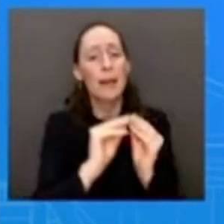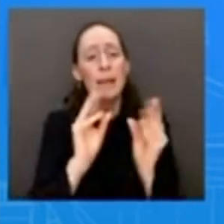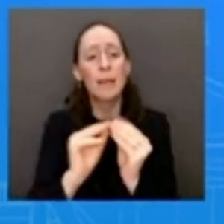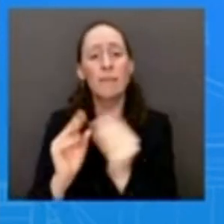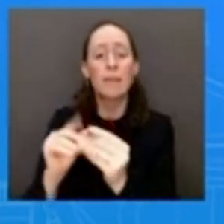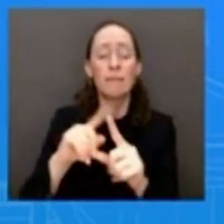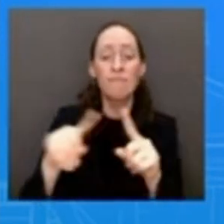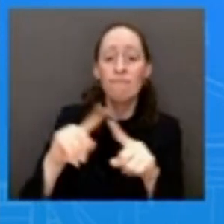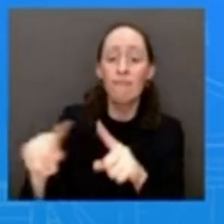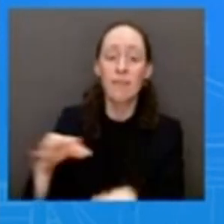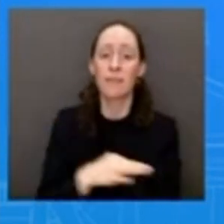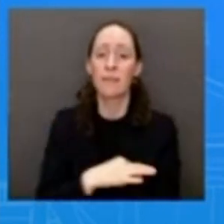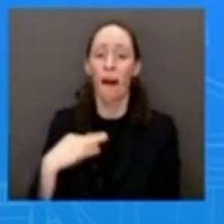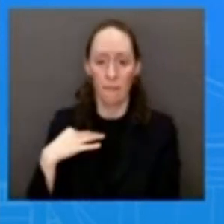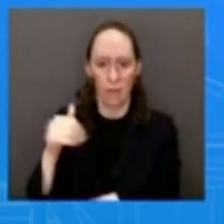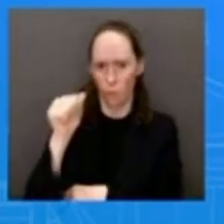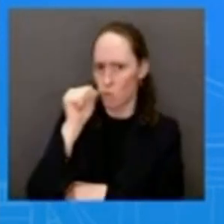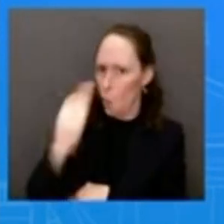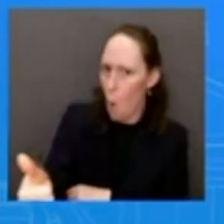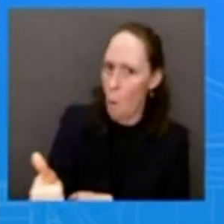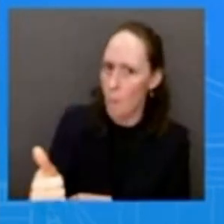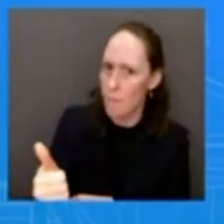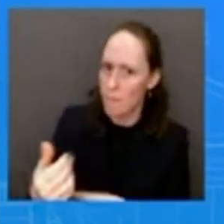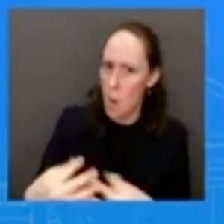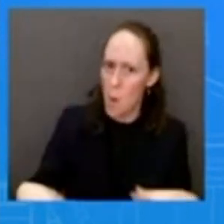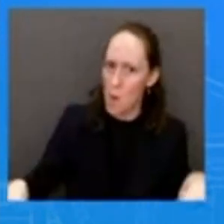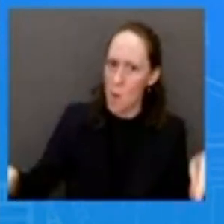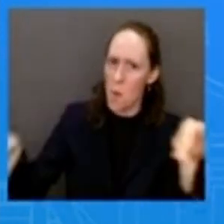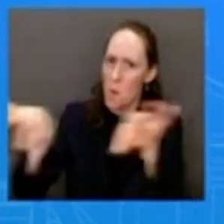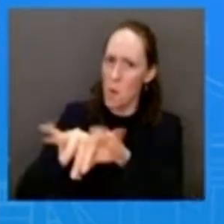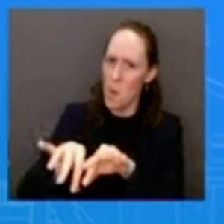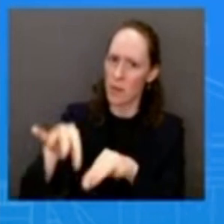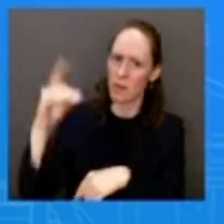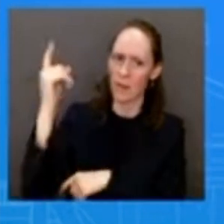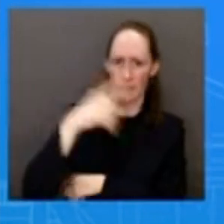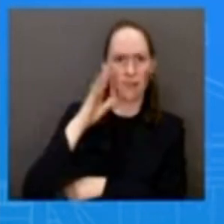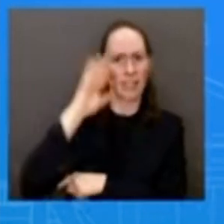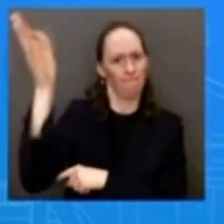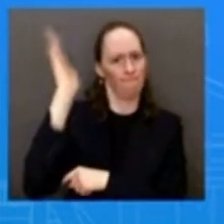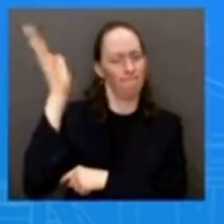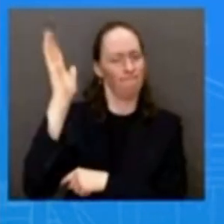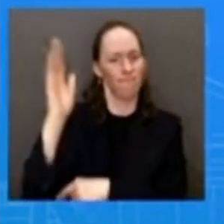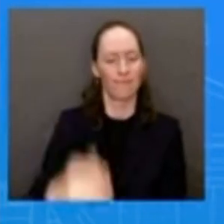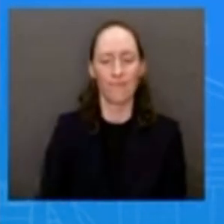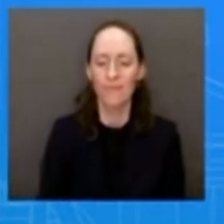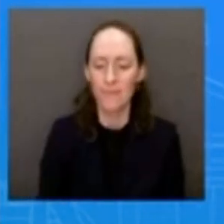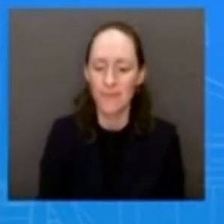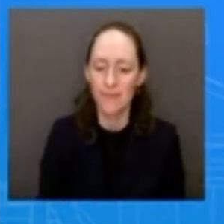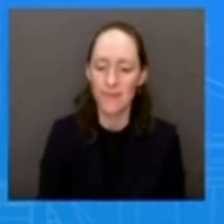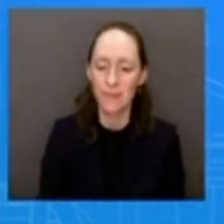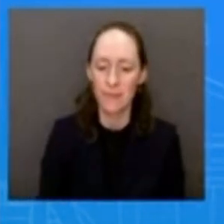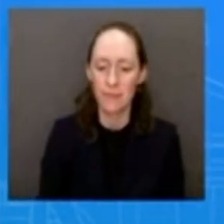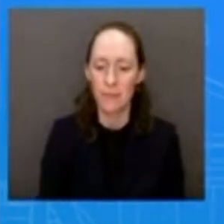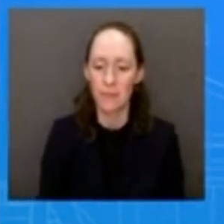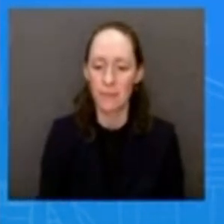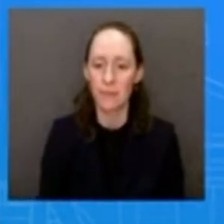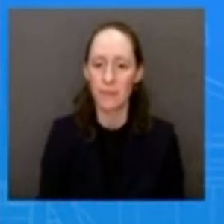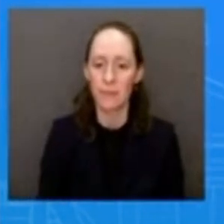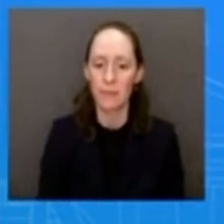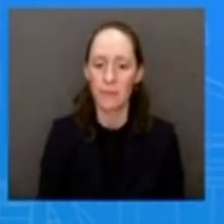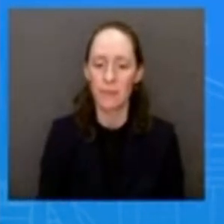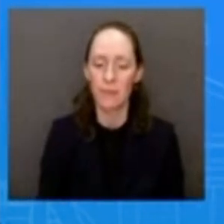roll out the president's budget. Okay. Karine, thank you. Could you confirm our reporting